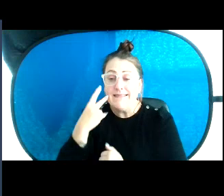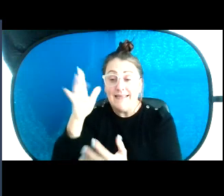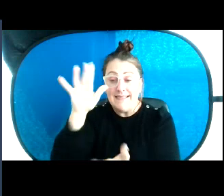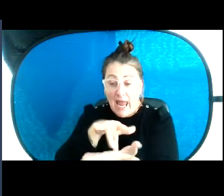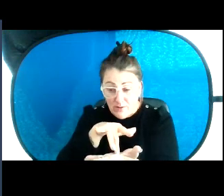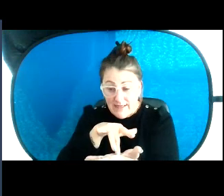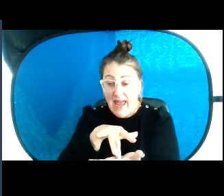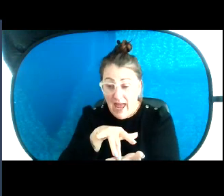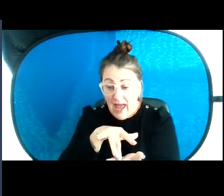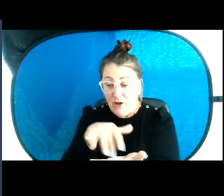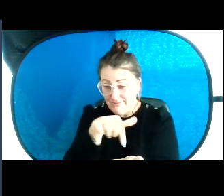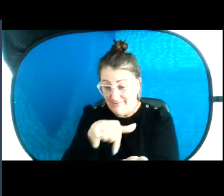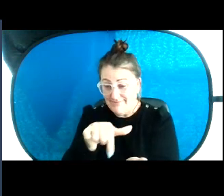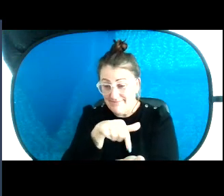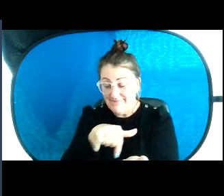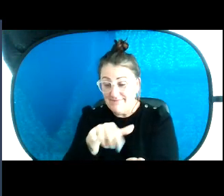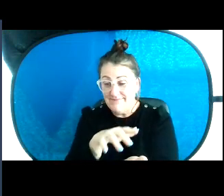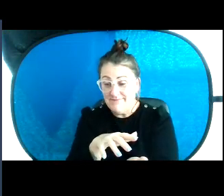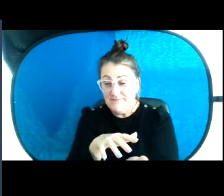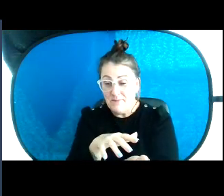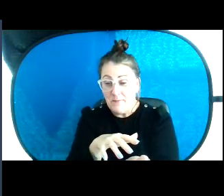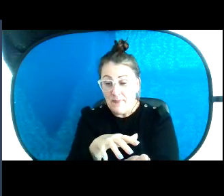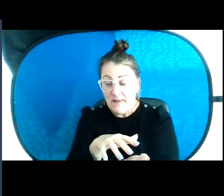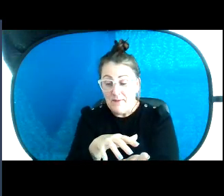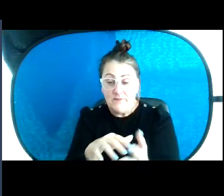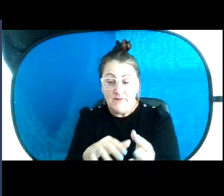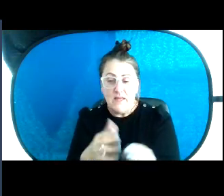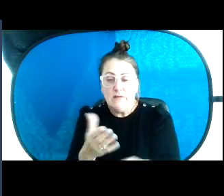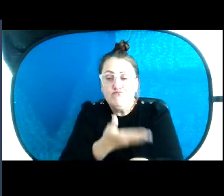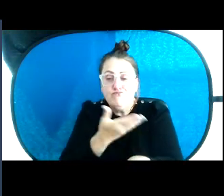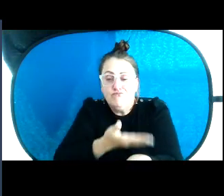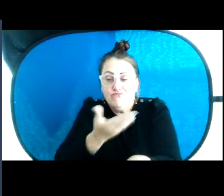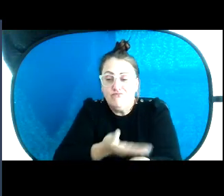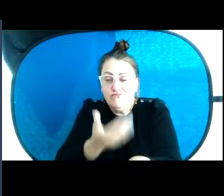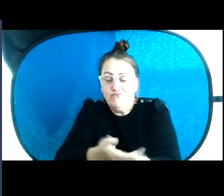Madera and the revitalization,